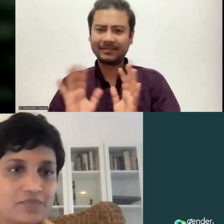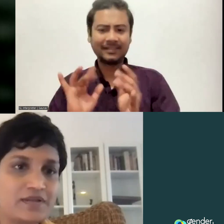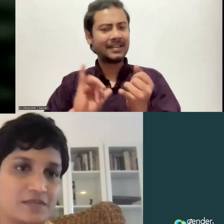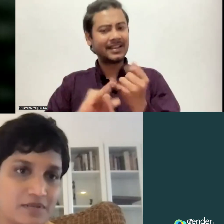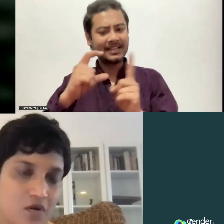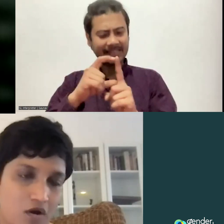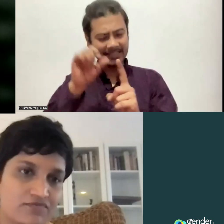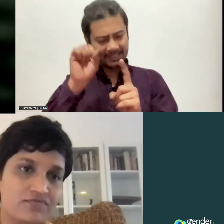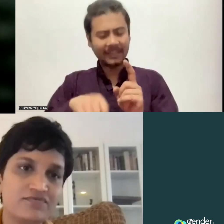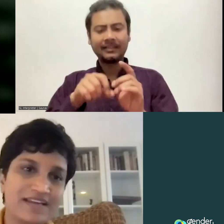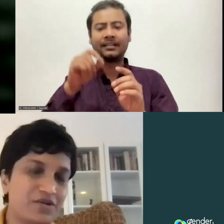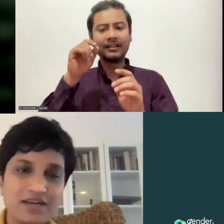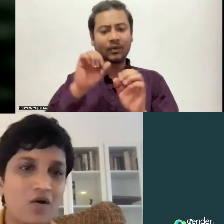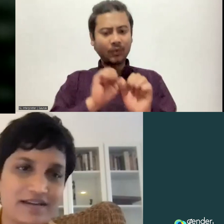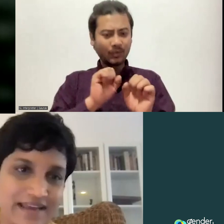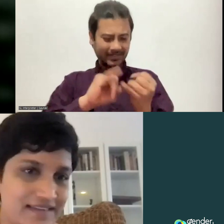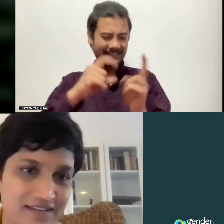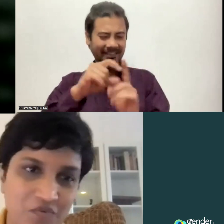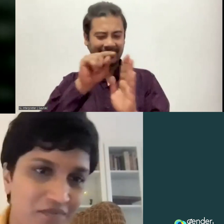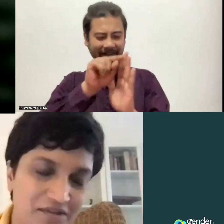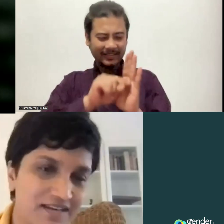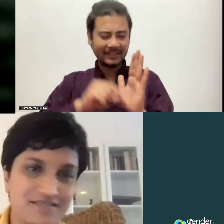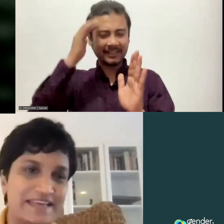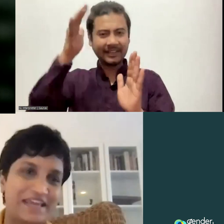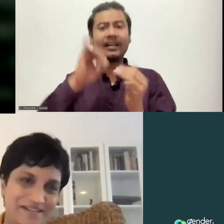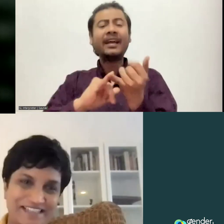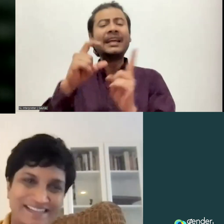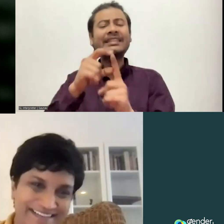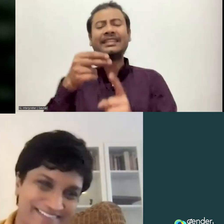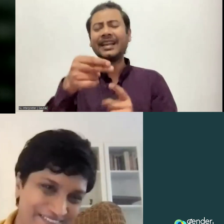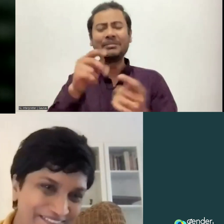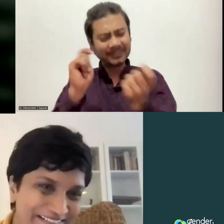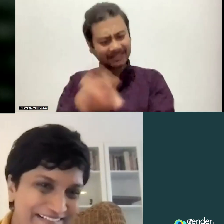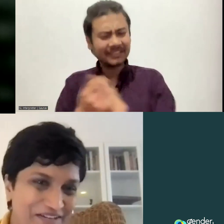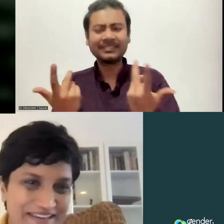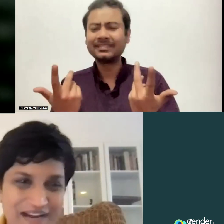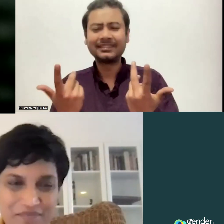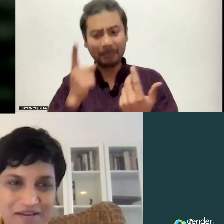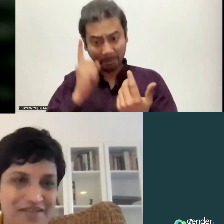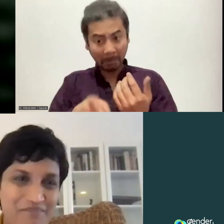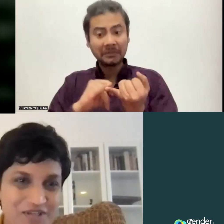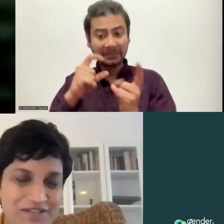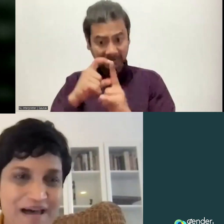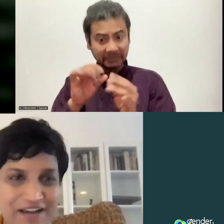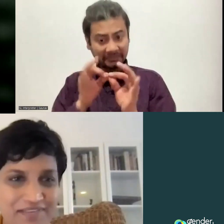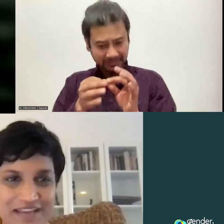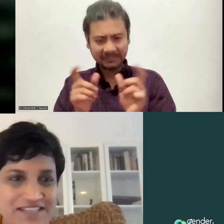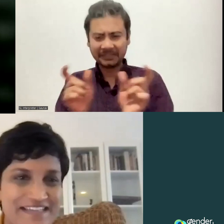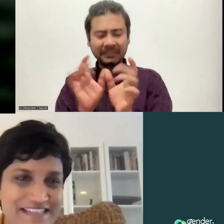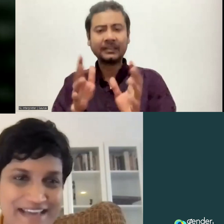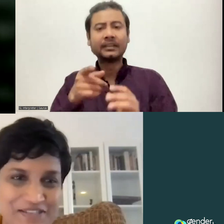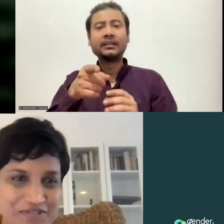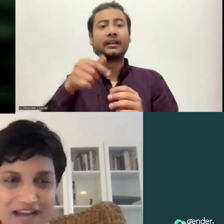definitely the principles of it, you can call it anything, you can rename it. We can come up, maybe circle back by the